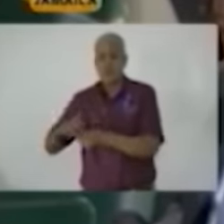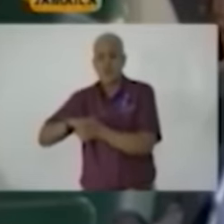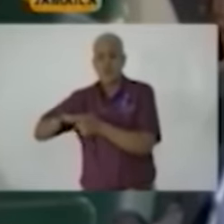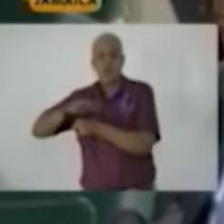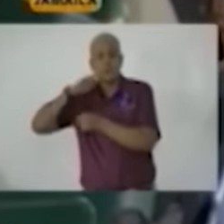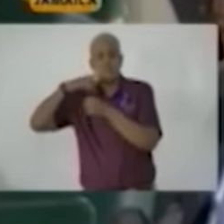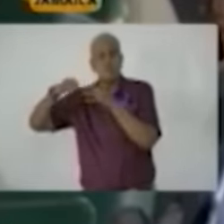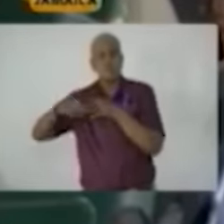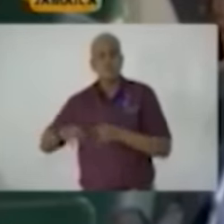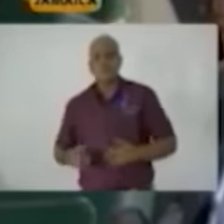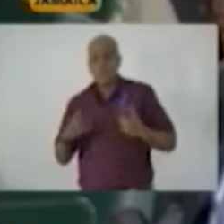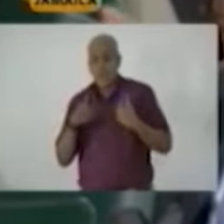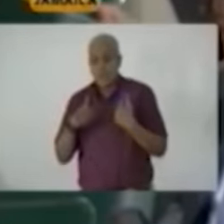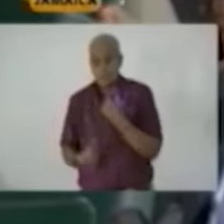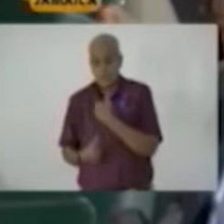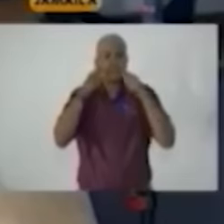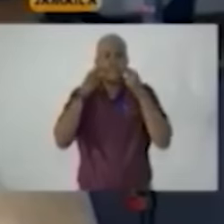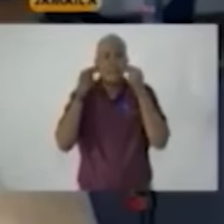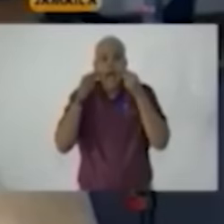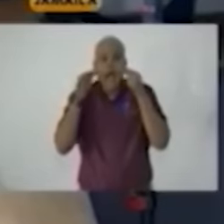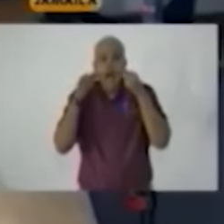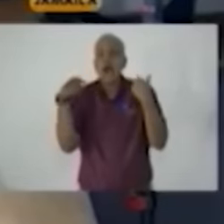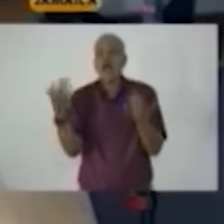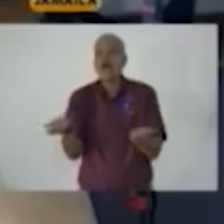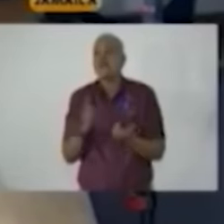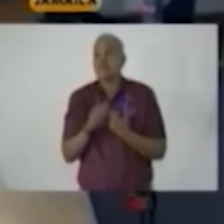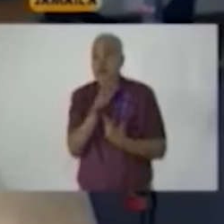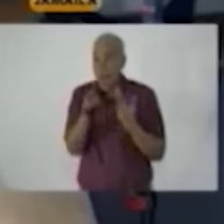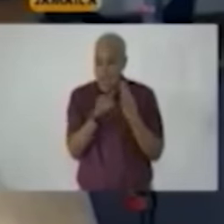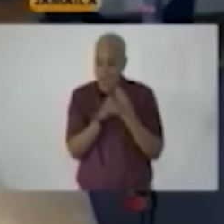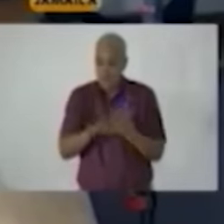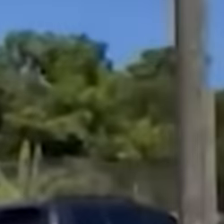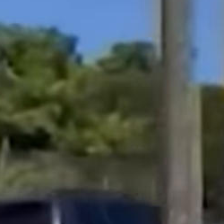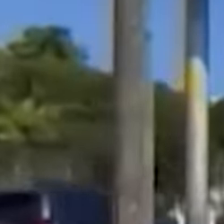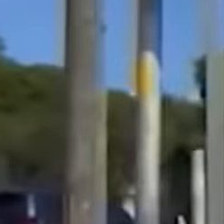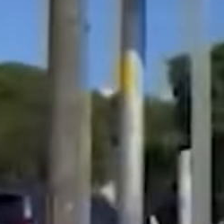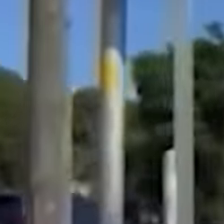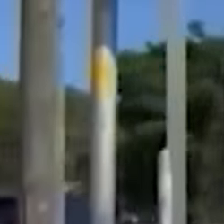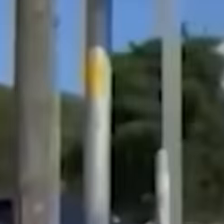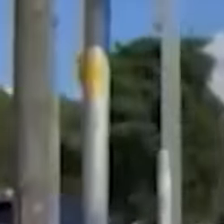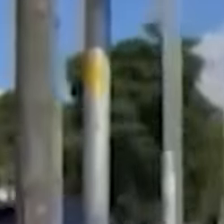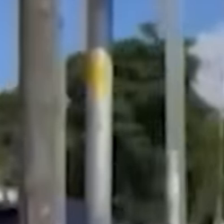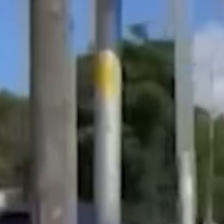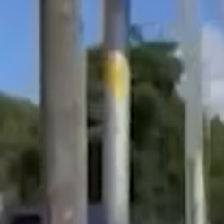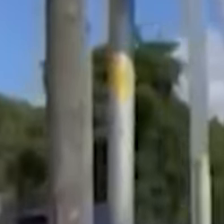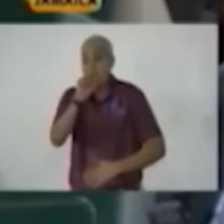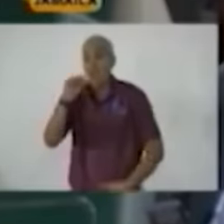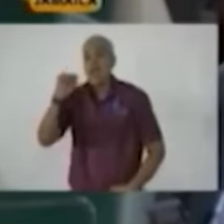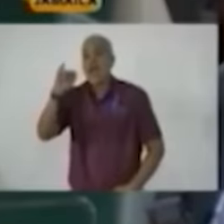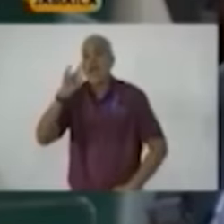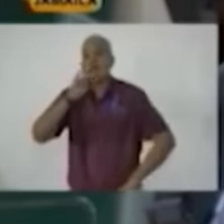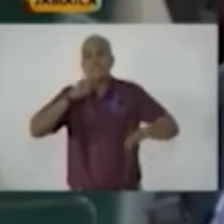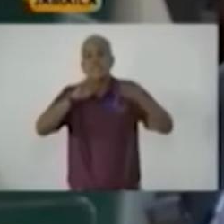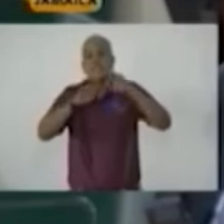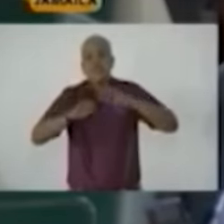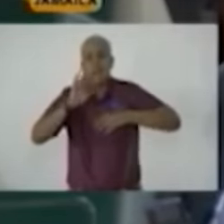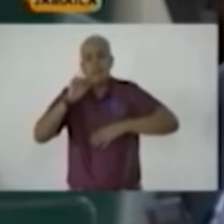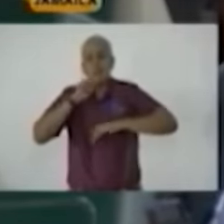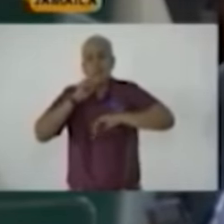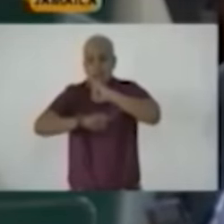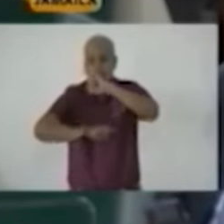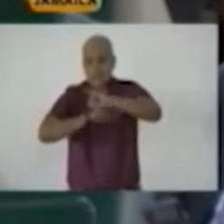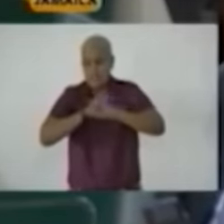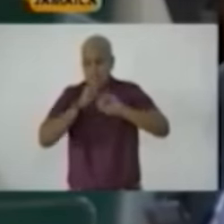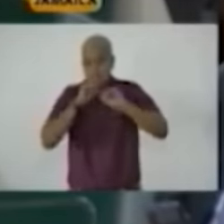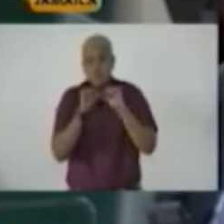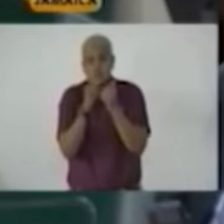Christopher Tufton announced a new project to use animal-assisted intervention, AAI, to help sick children recover. Dr. Tufton